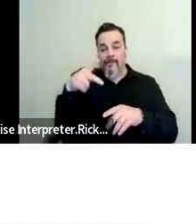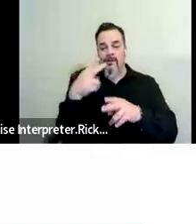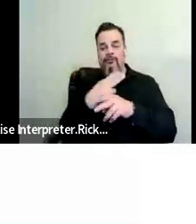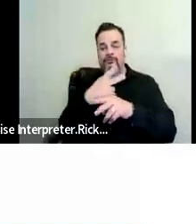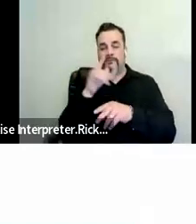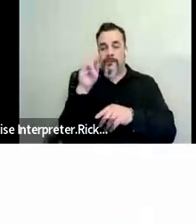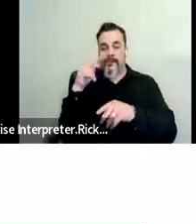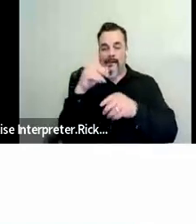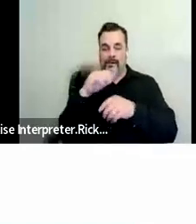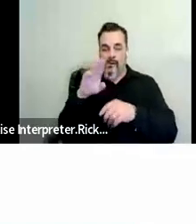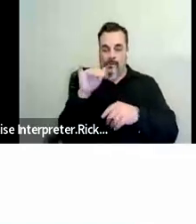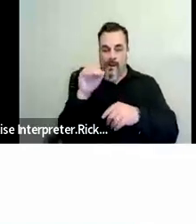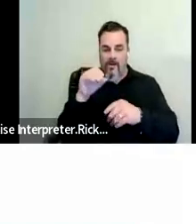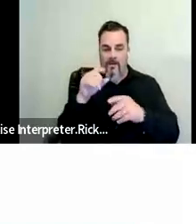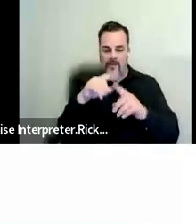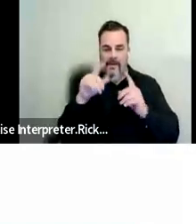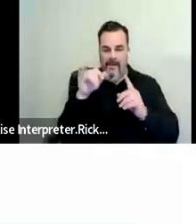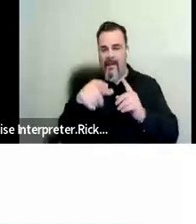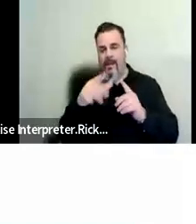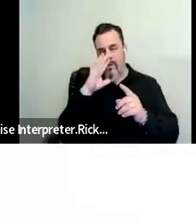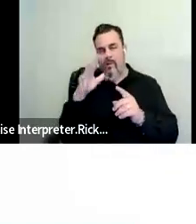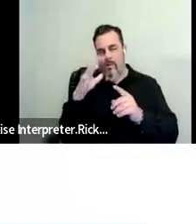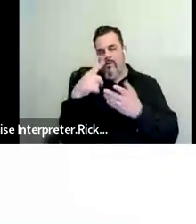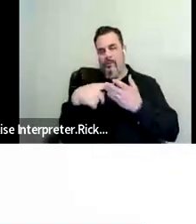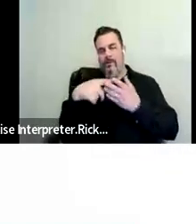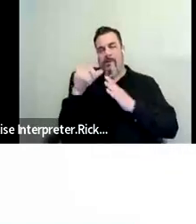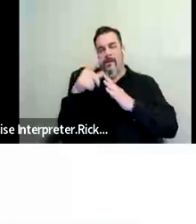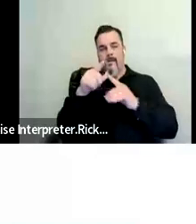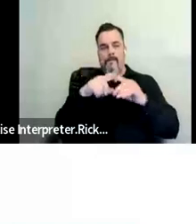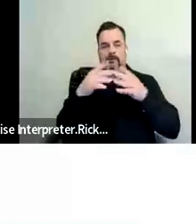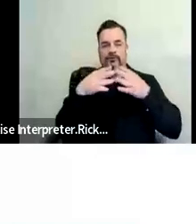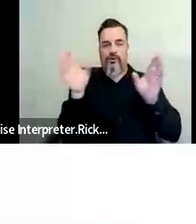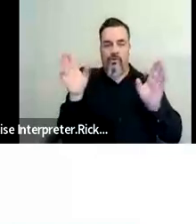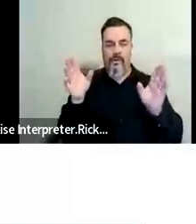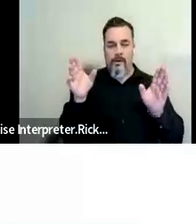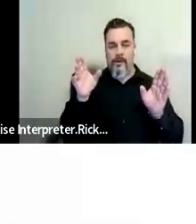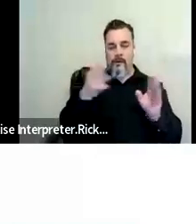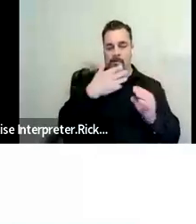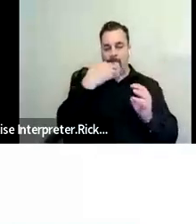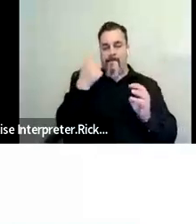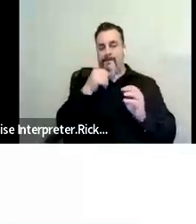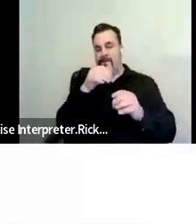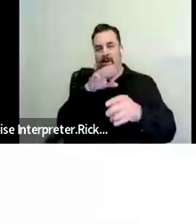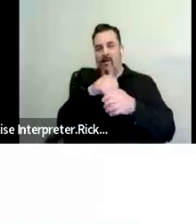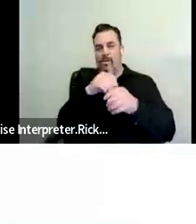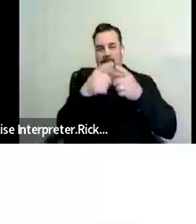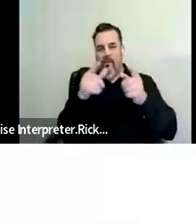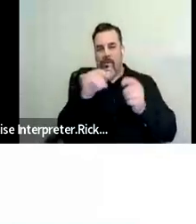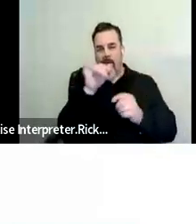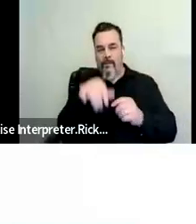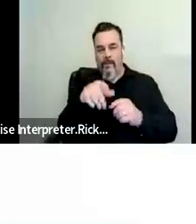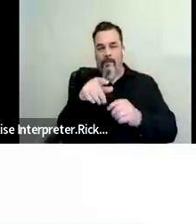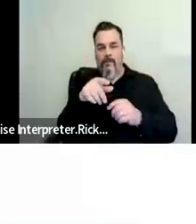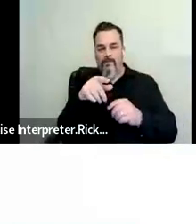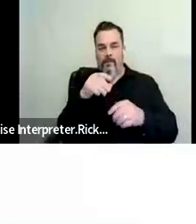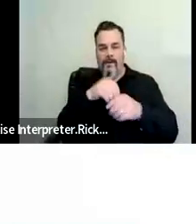bio, right? So that's something we'll get around to, but generally it's best to not include language like that